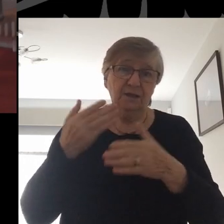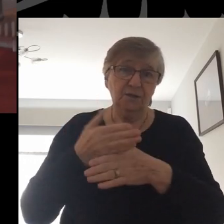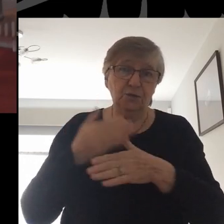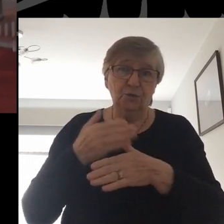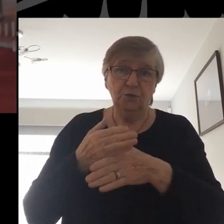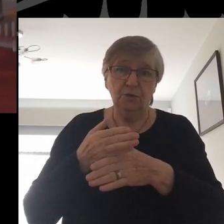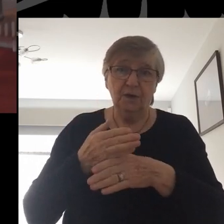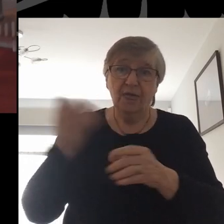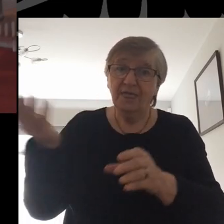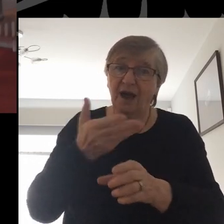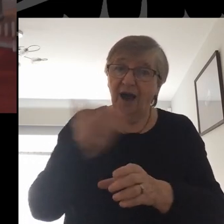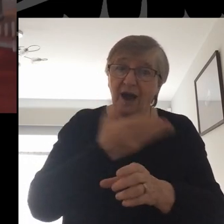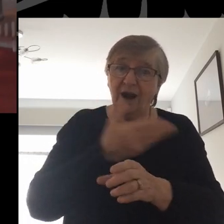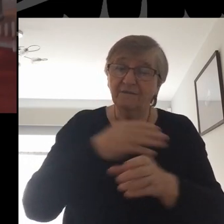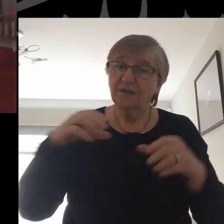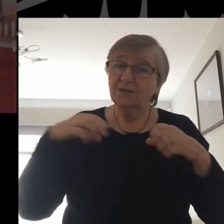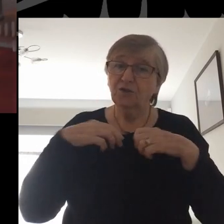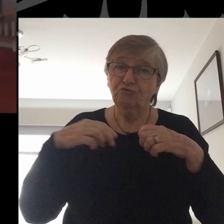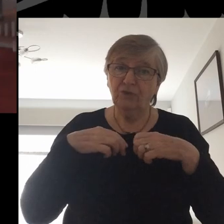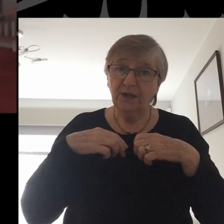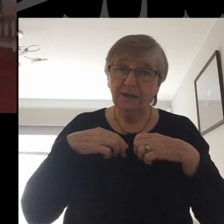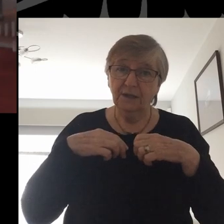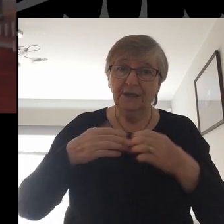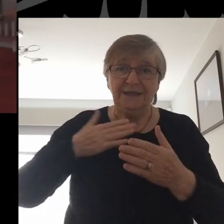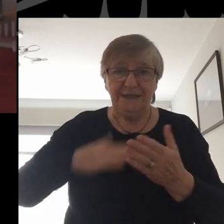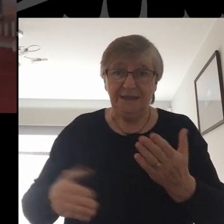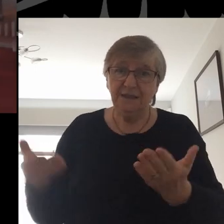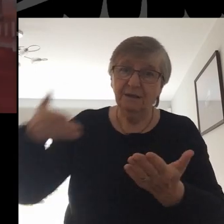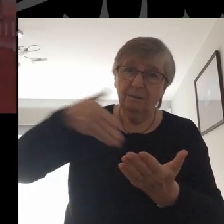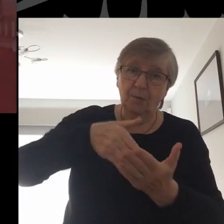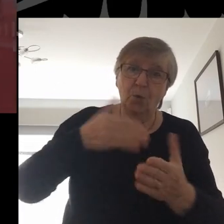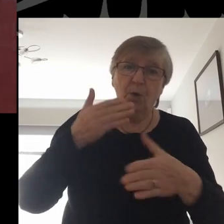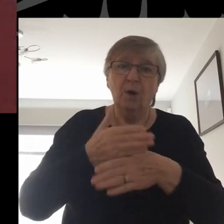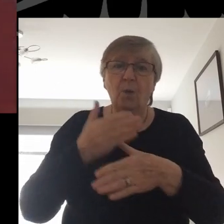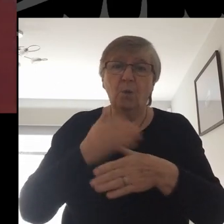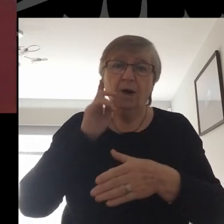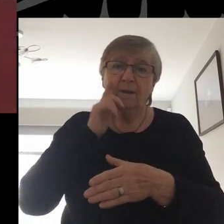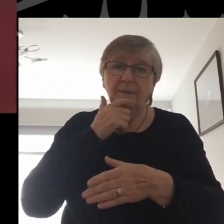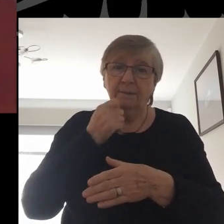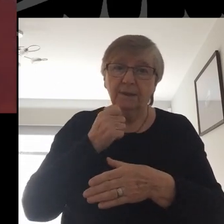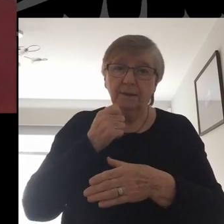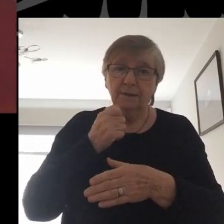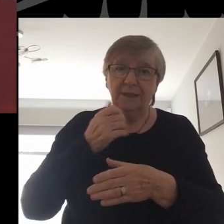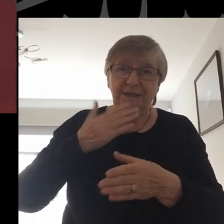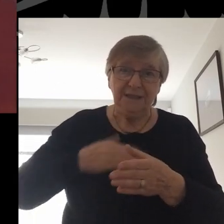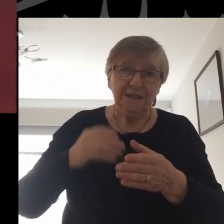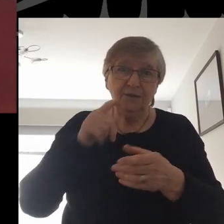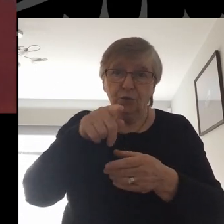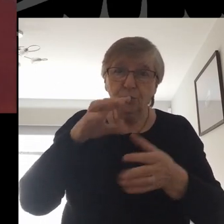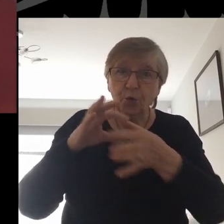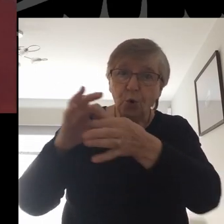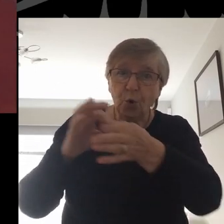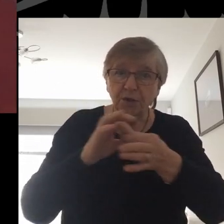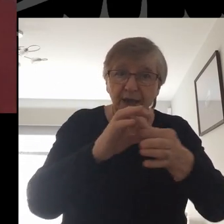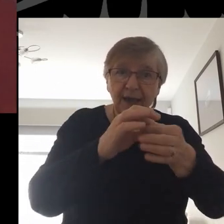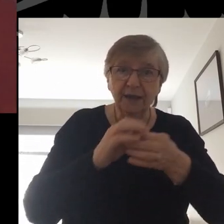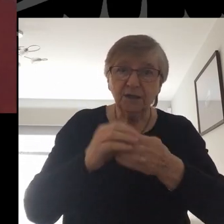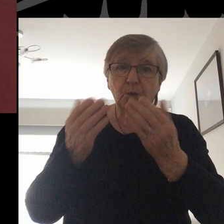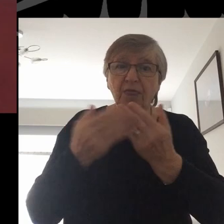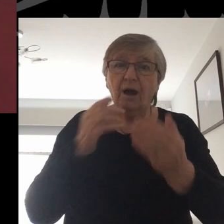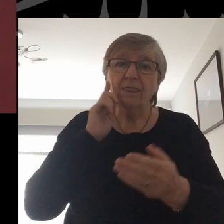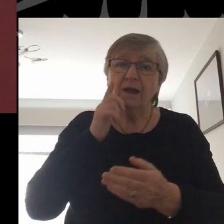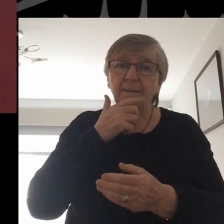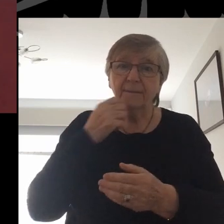The harvest is ready, said Jesus. We just need laborers. We need folks to connect with others, to continue